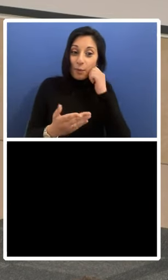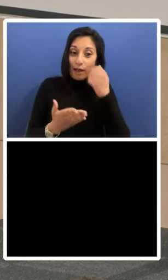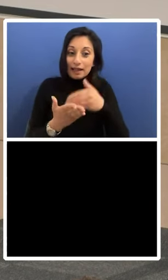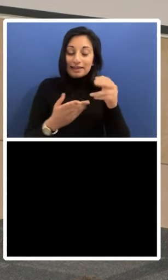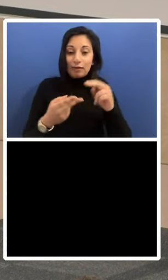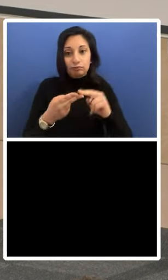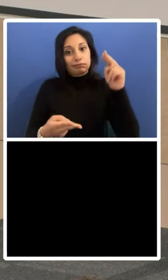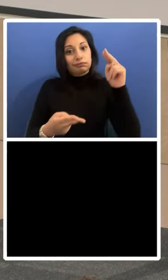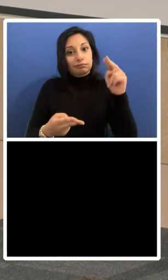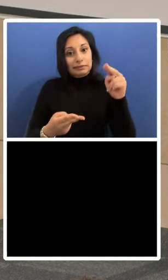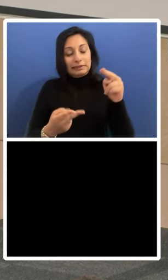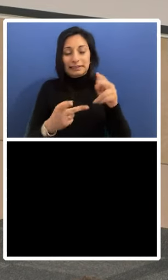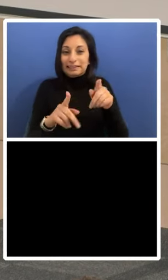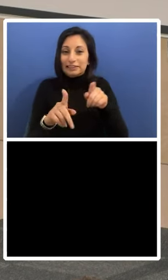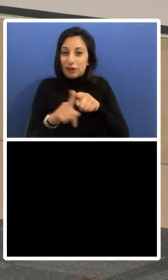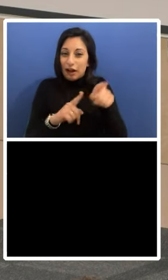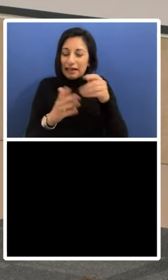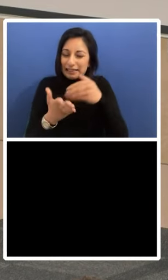going for it,